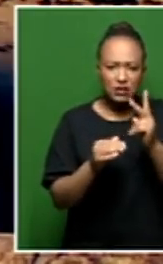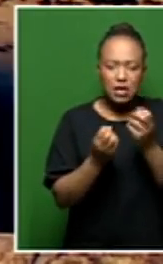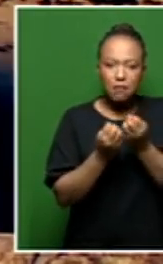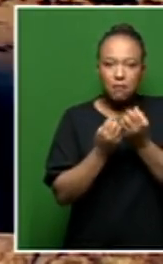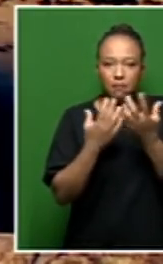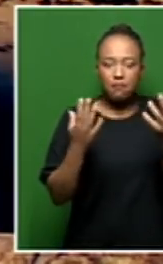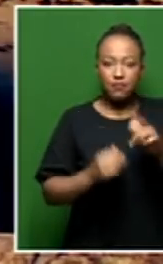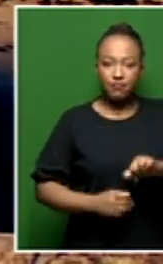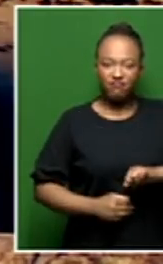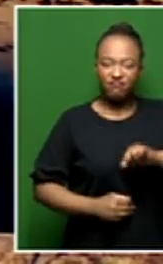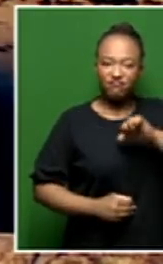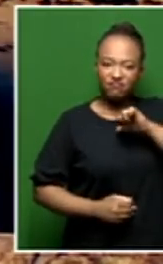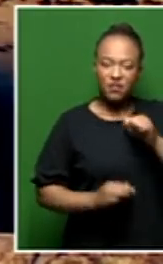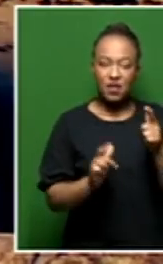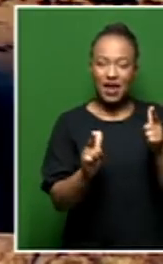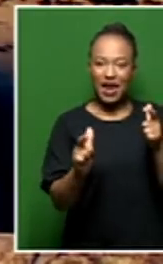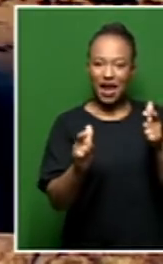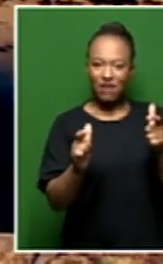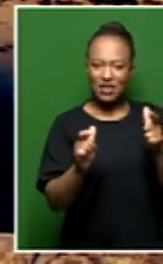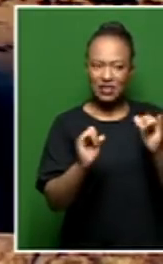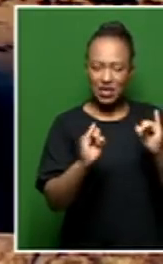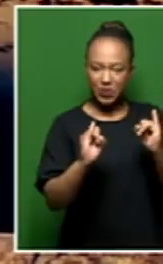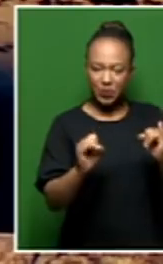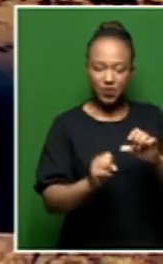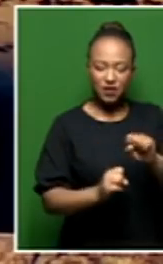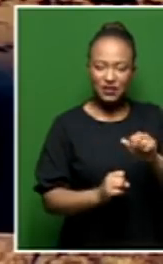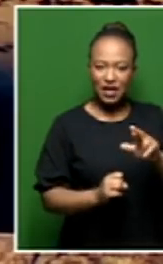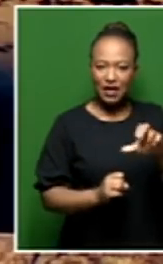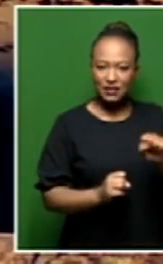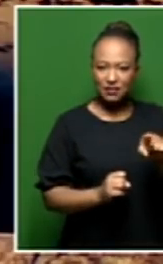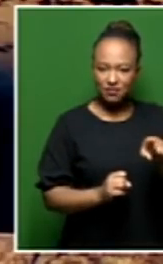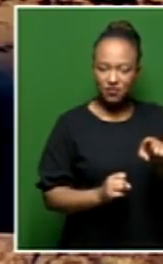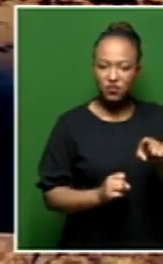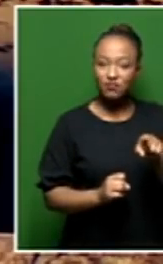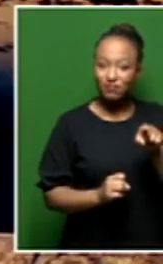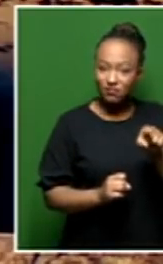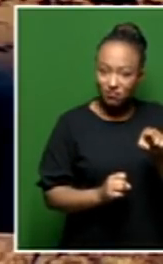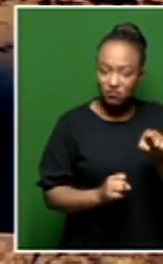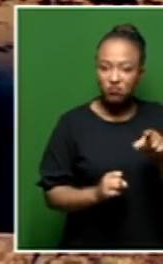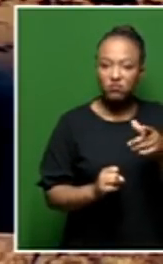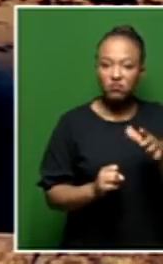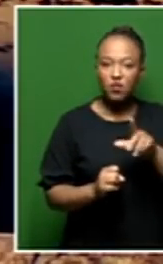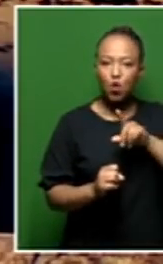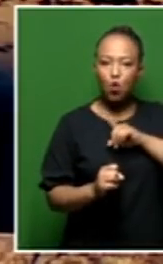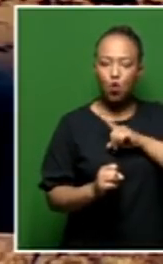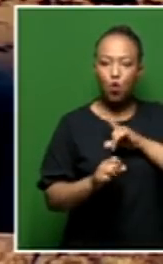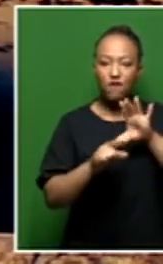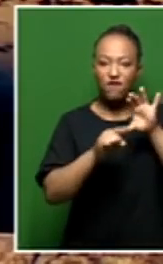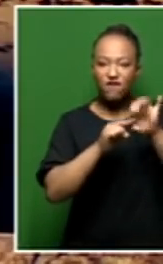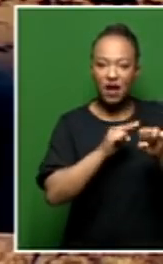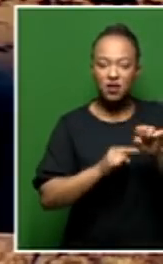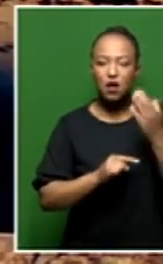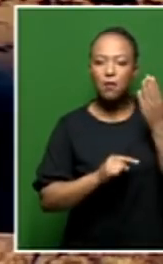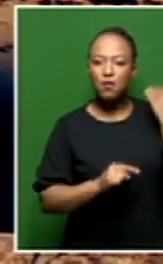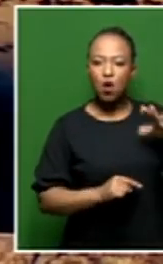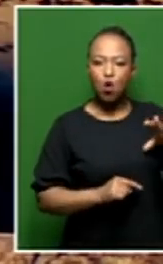of integrity and governance at South African Revenue Service, that's SARS, making adverse finding against the